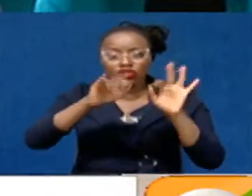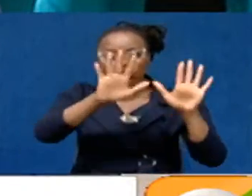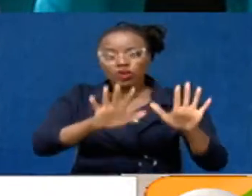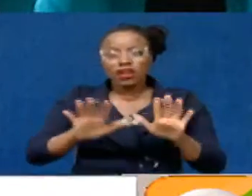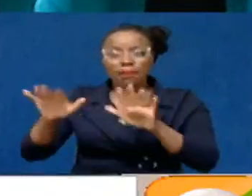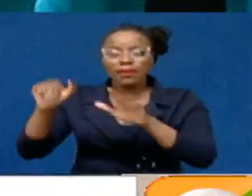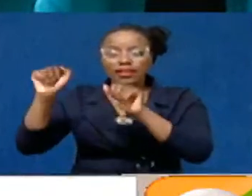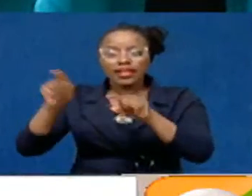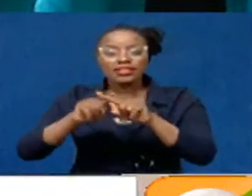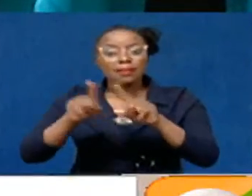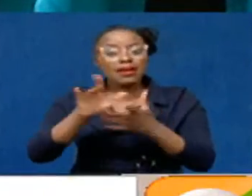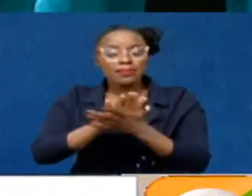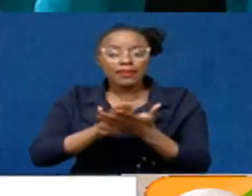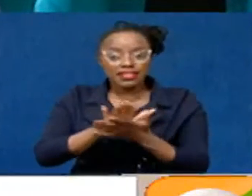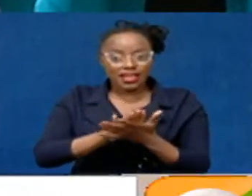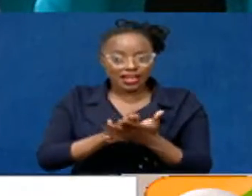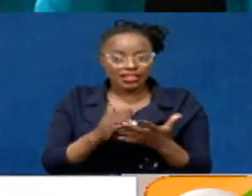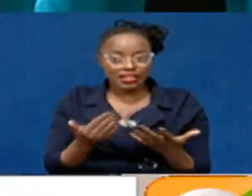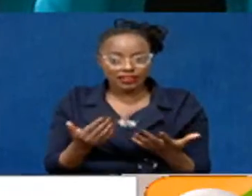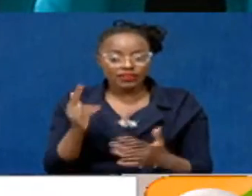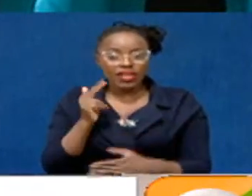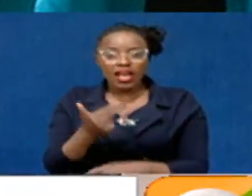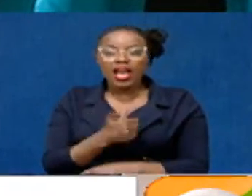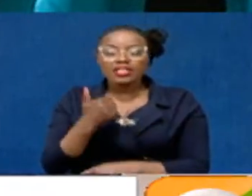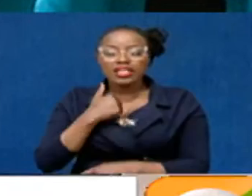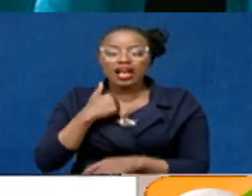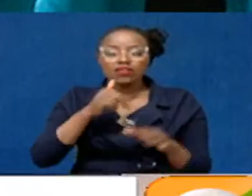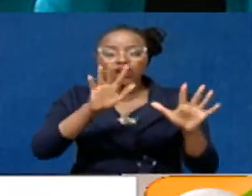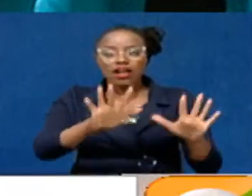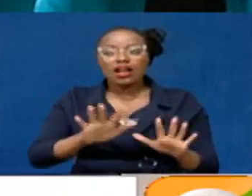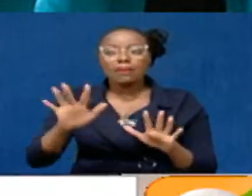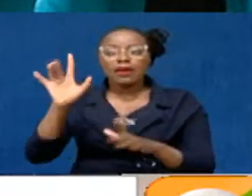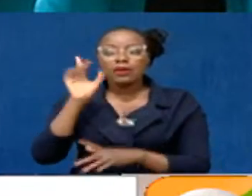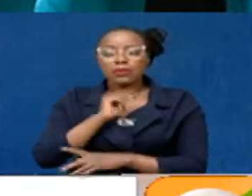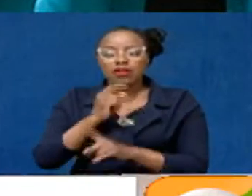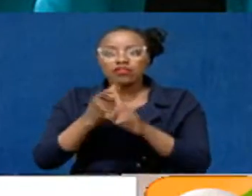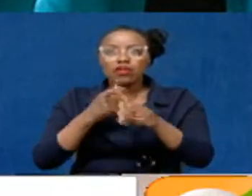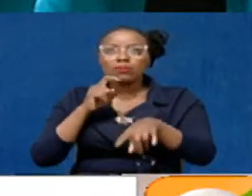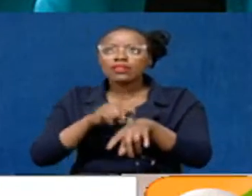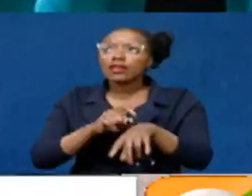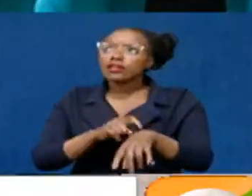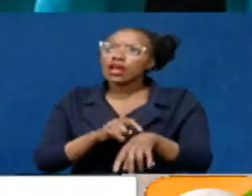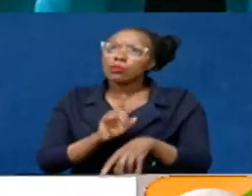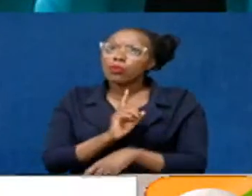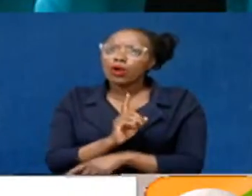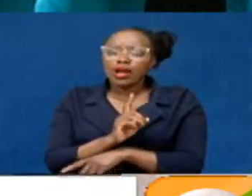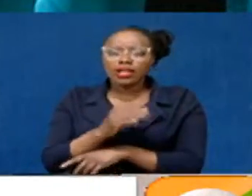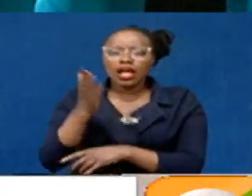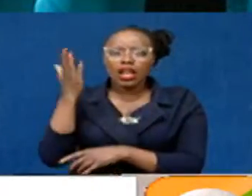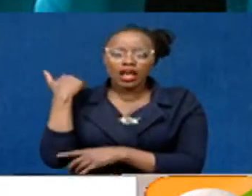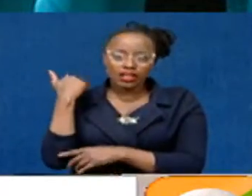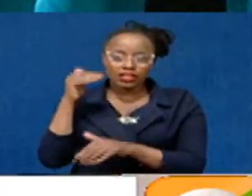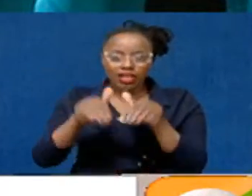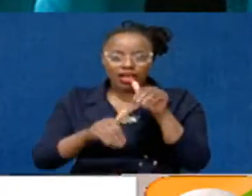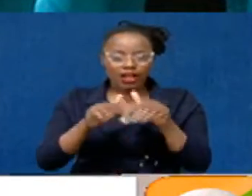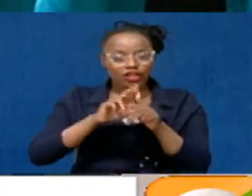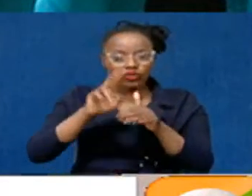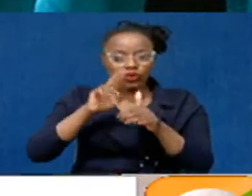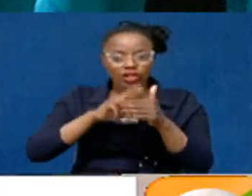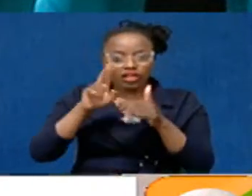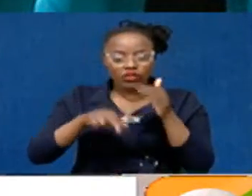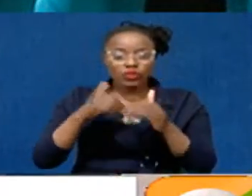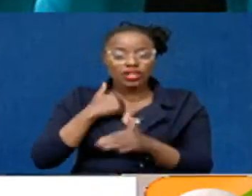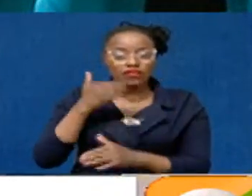but basically, we have had campaigns since the last election results came out. They have